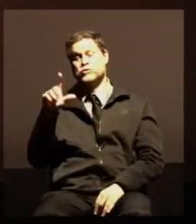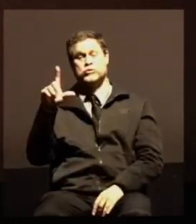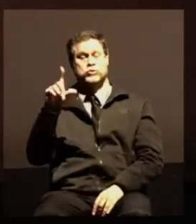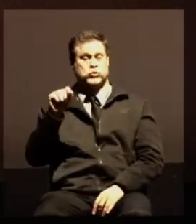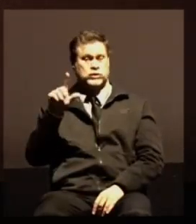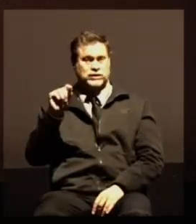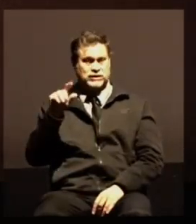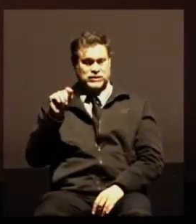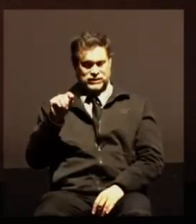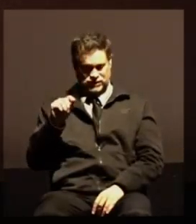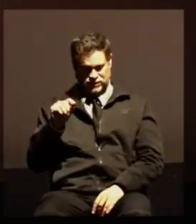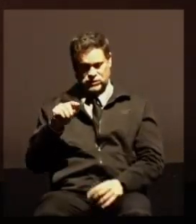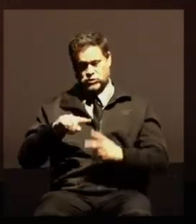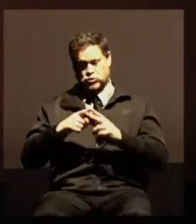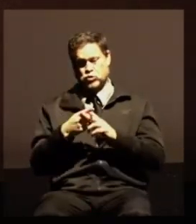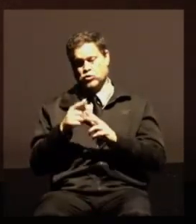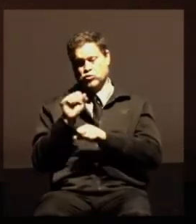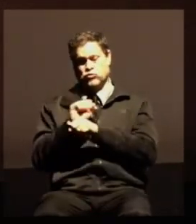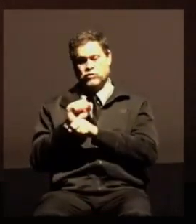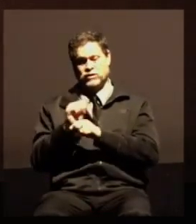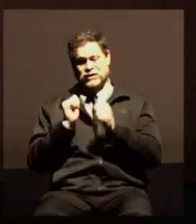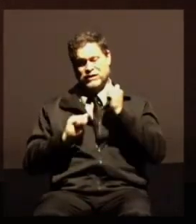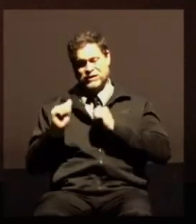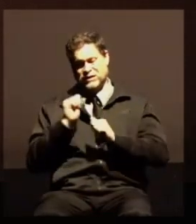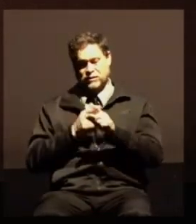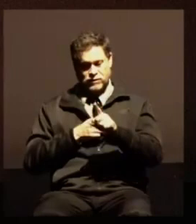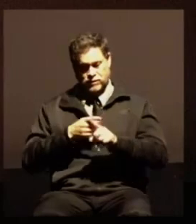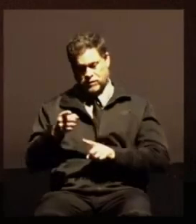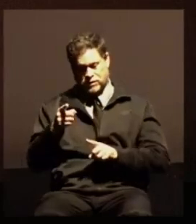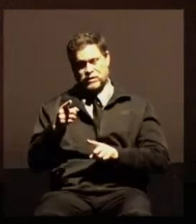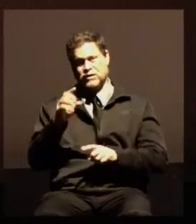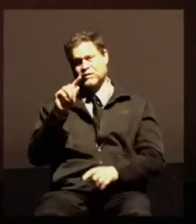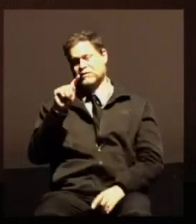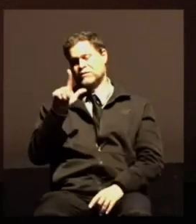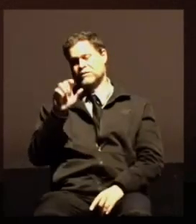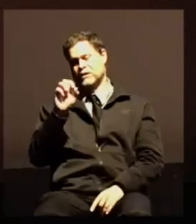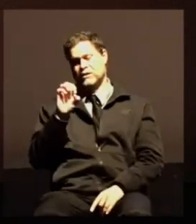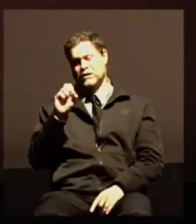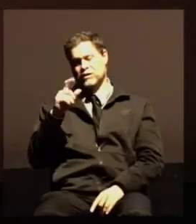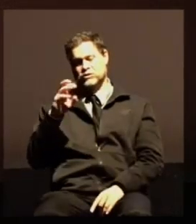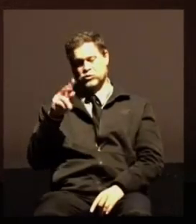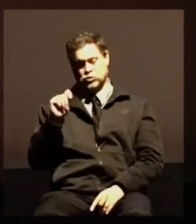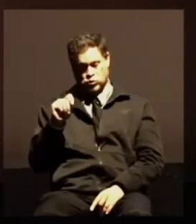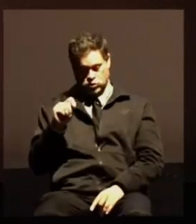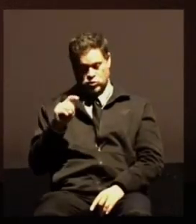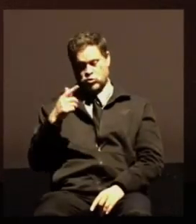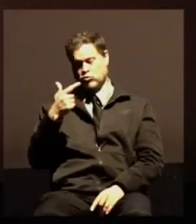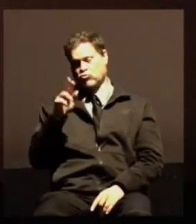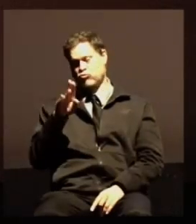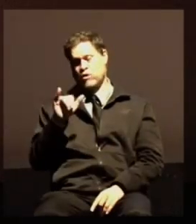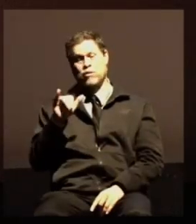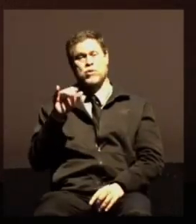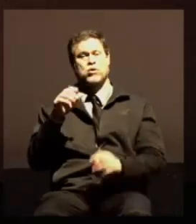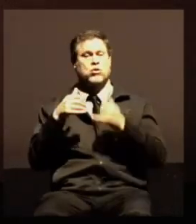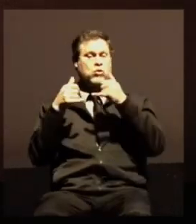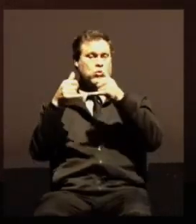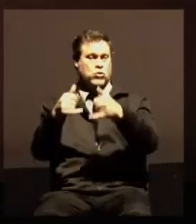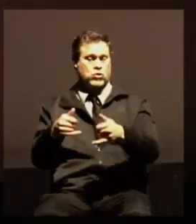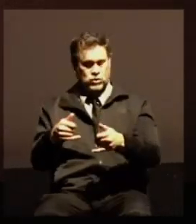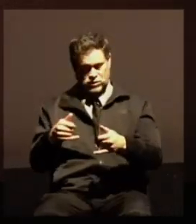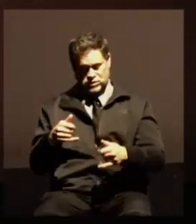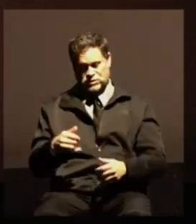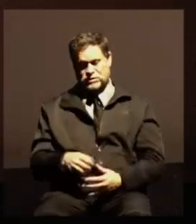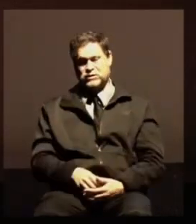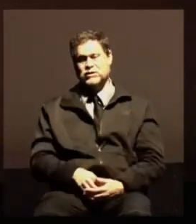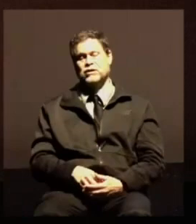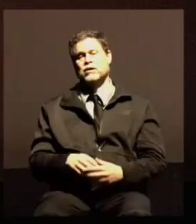I was starting my career in the entertainment business as a talent escort for the 40th Annual Grammy Awards. And 16 years later, I am